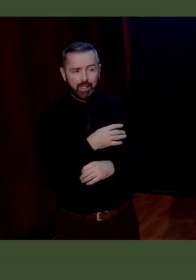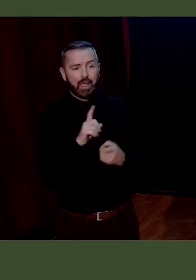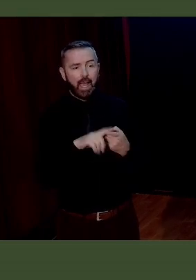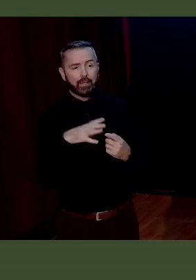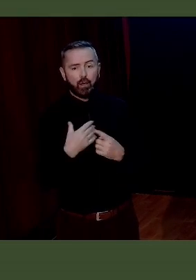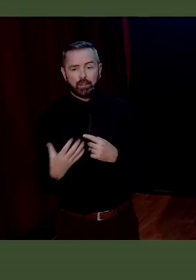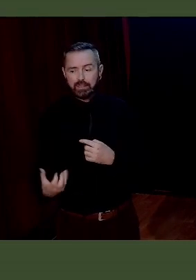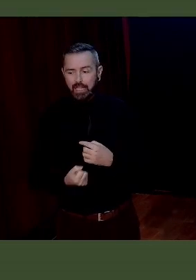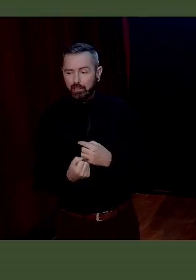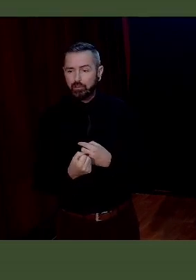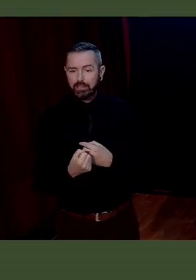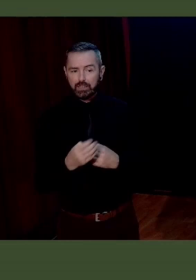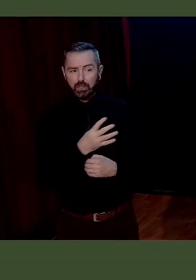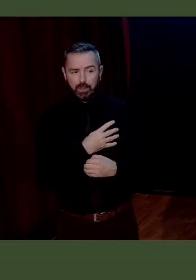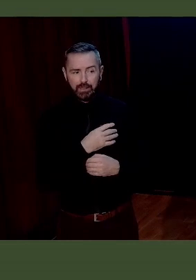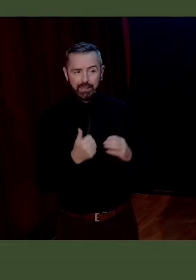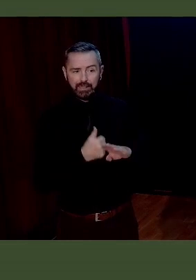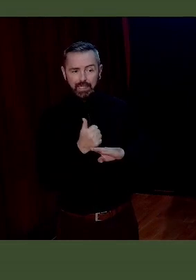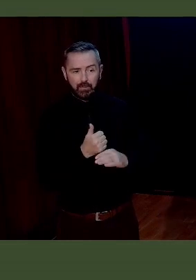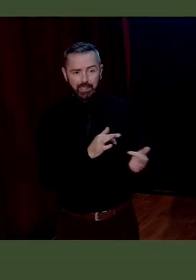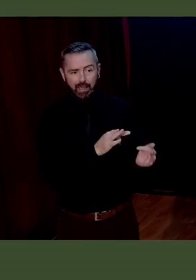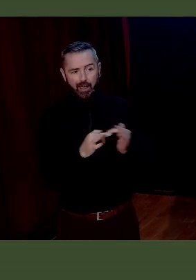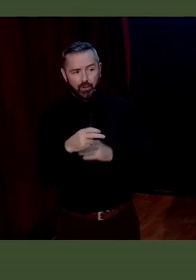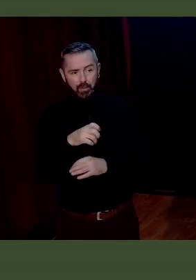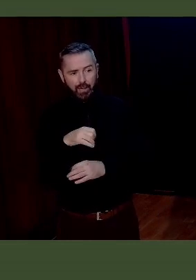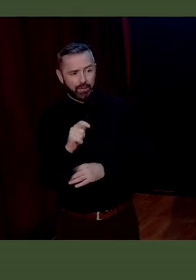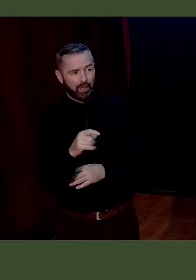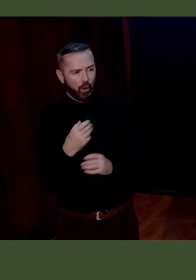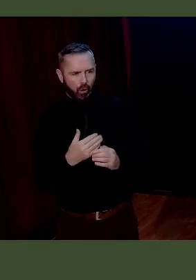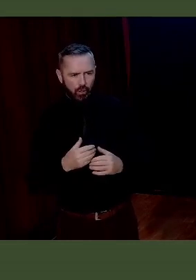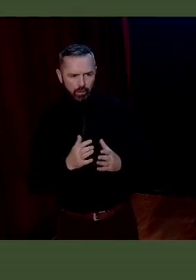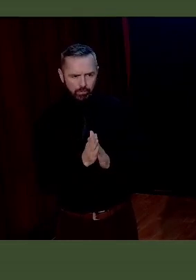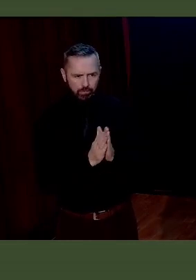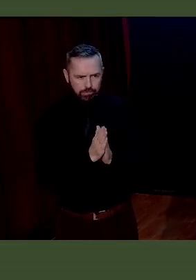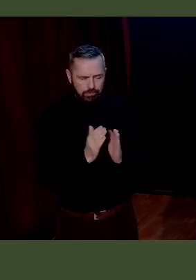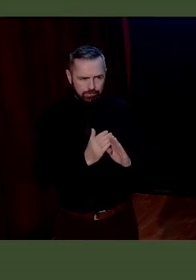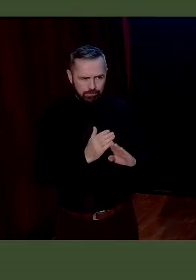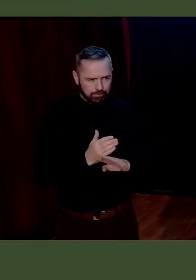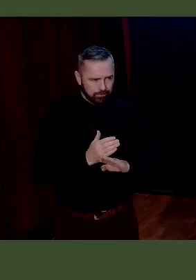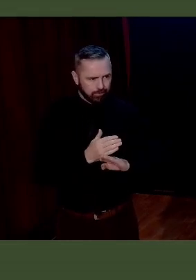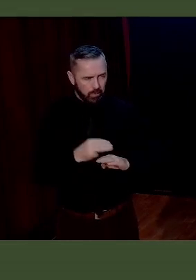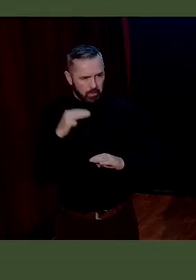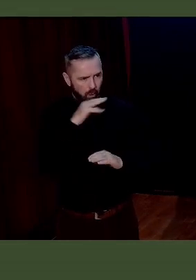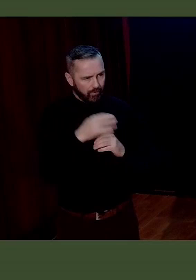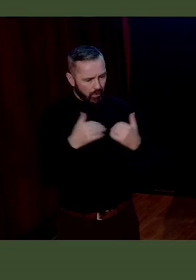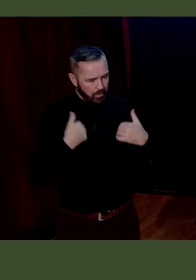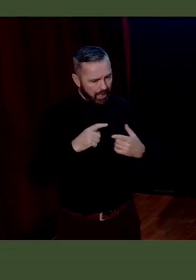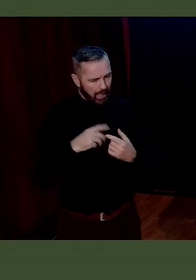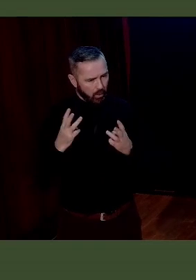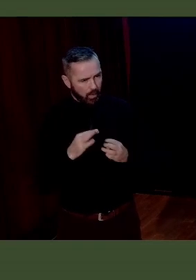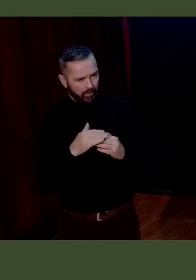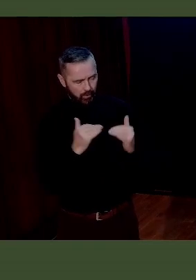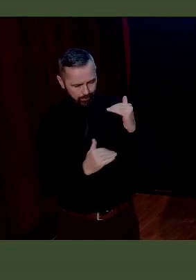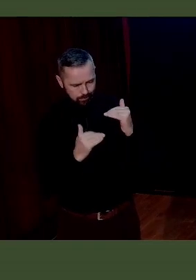arbitration committee established in the aftermath. Her efforts were instrumental in securing a common incremental salary scales for men and single,